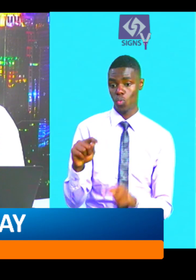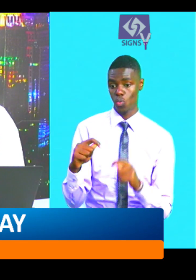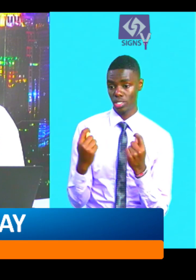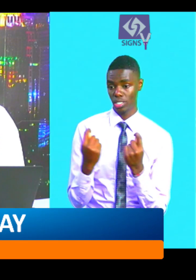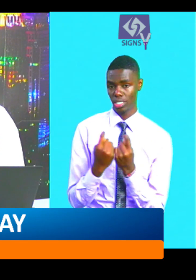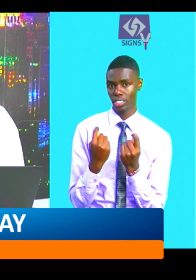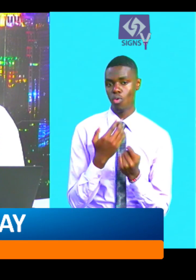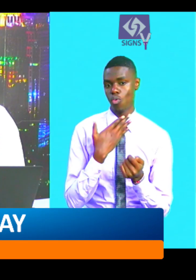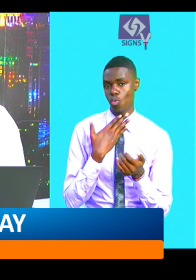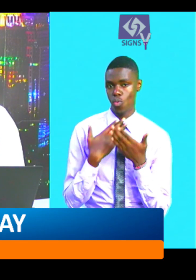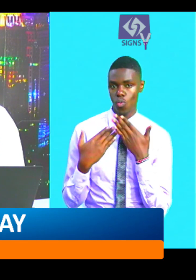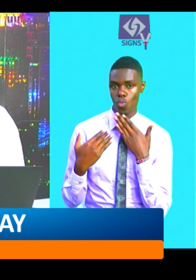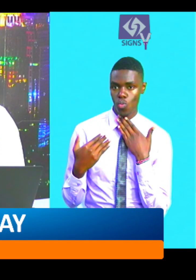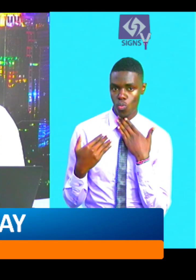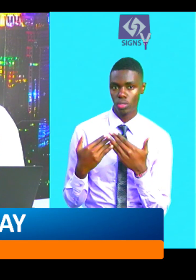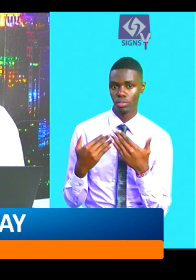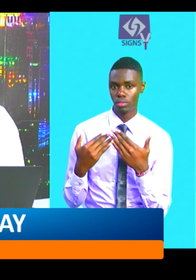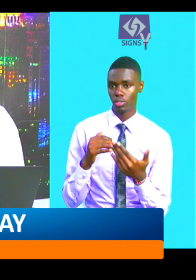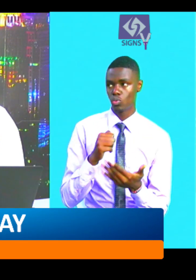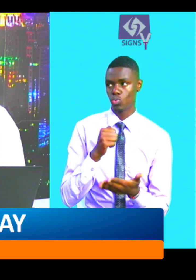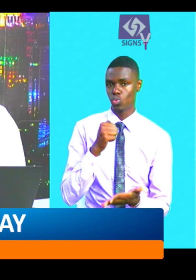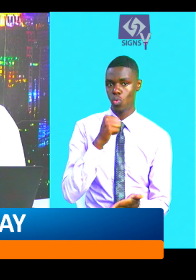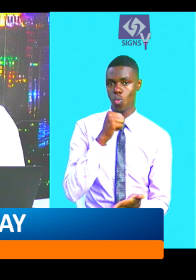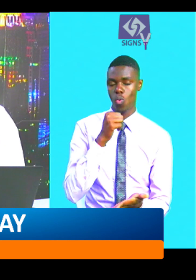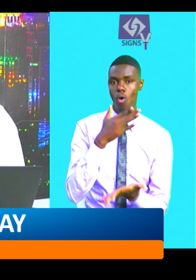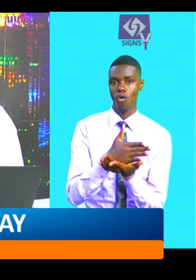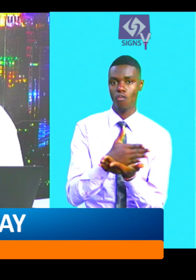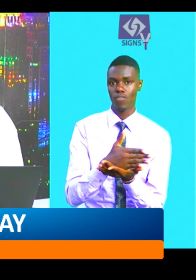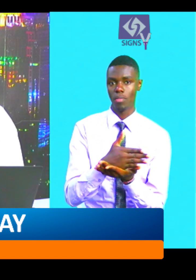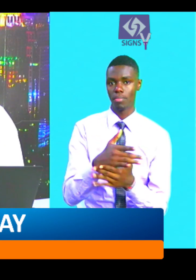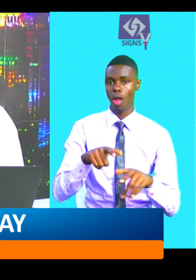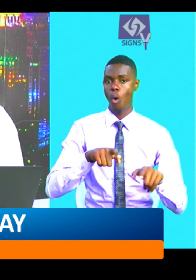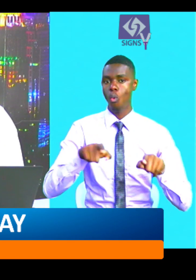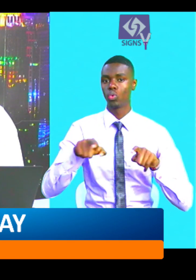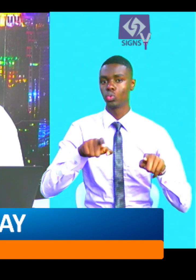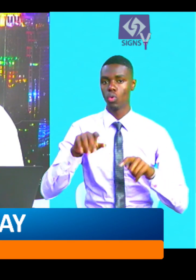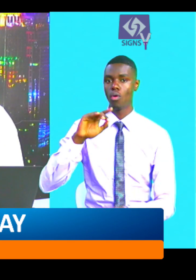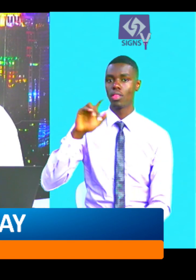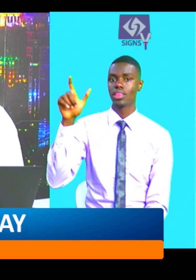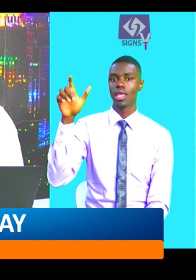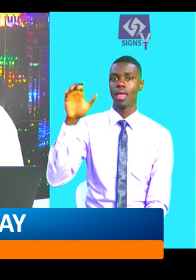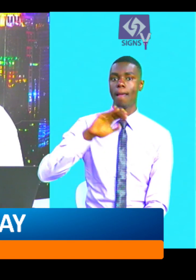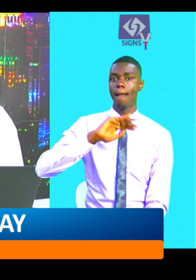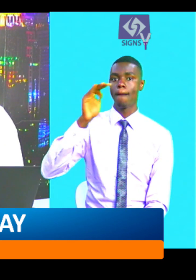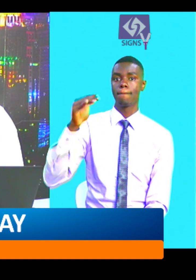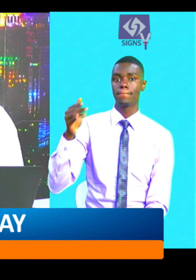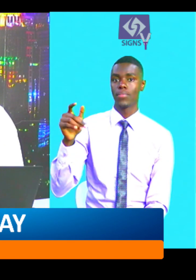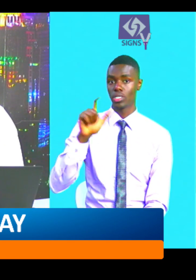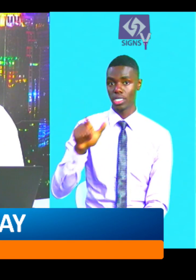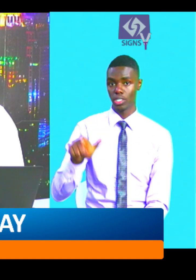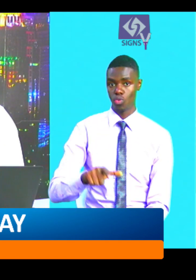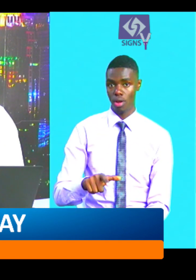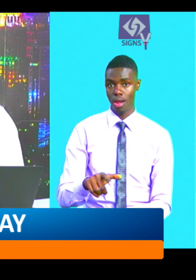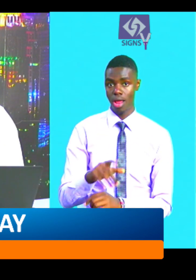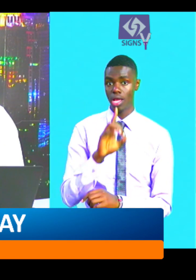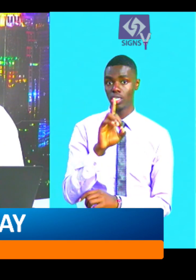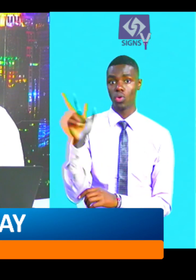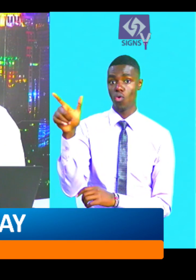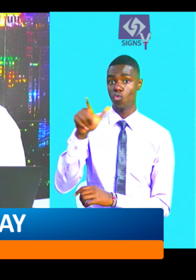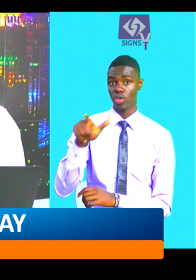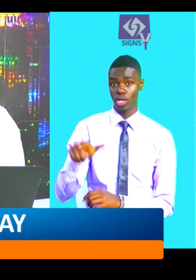Kenya. The Kenya Kwanza team wants to assert some form of dominance on the